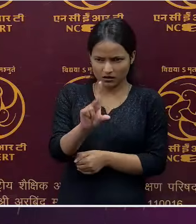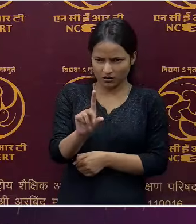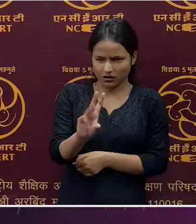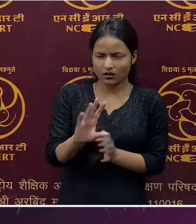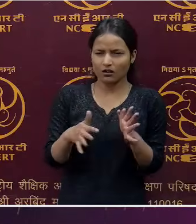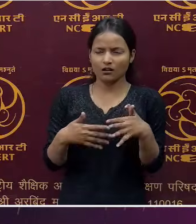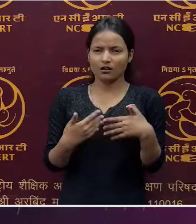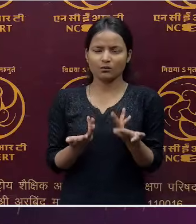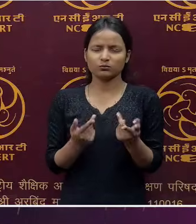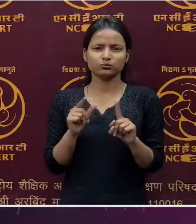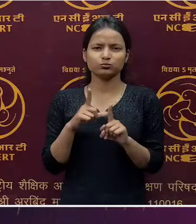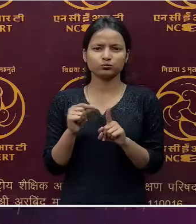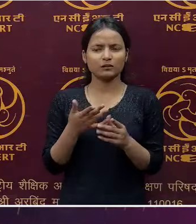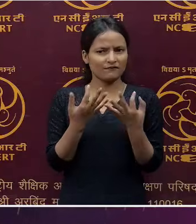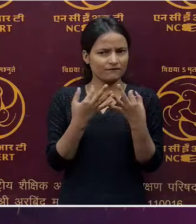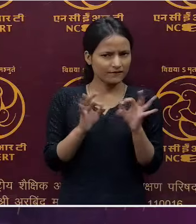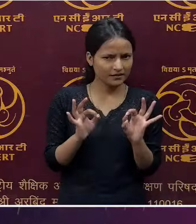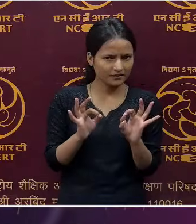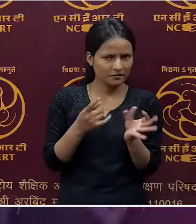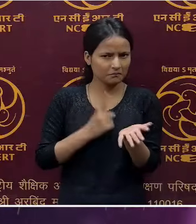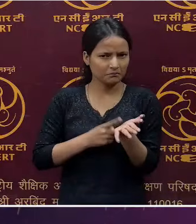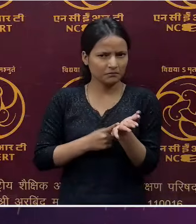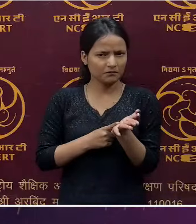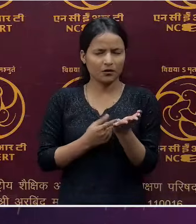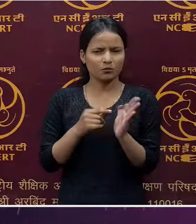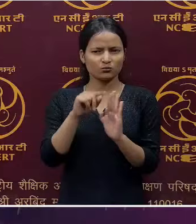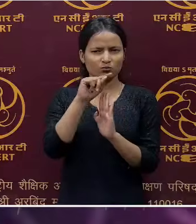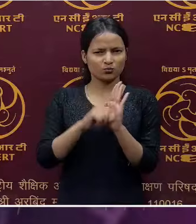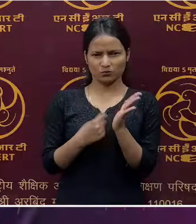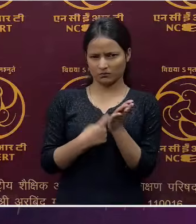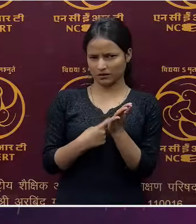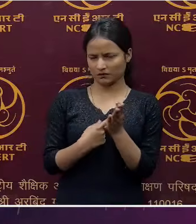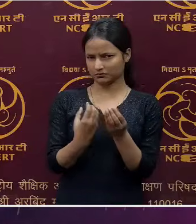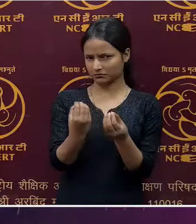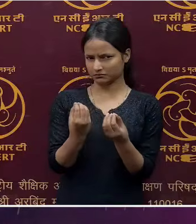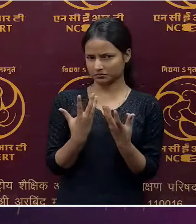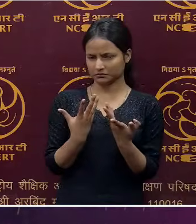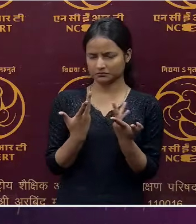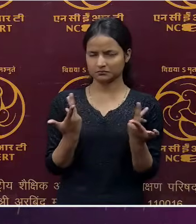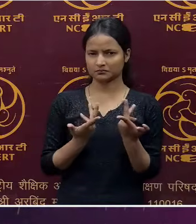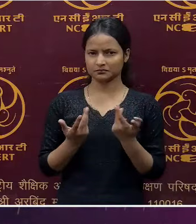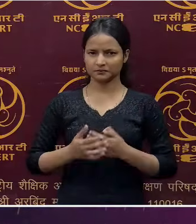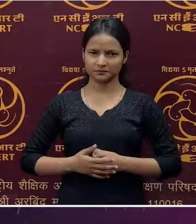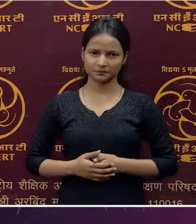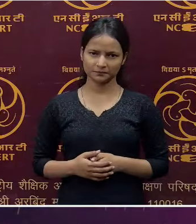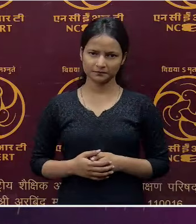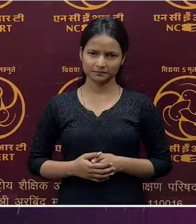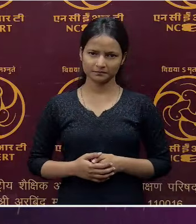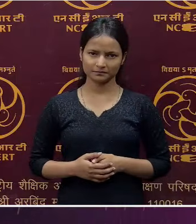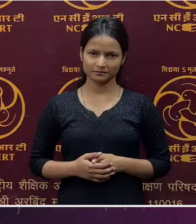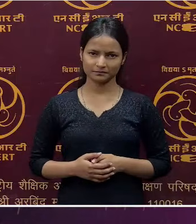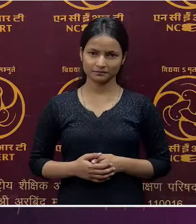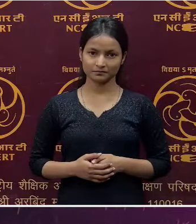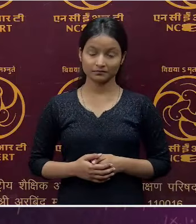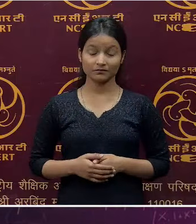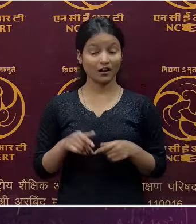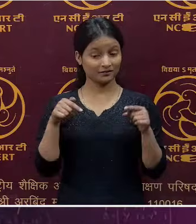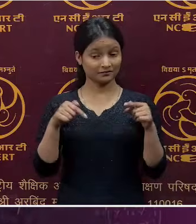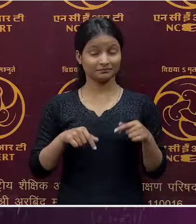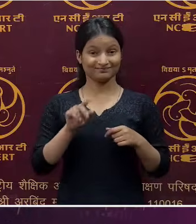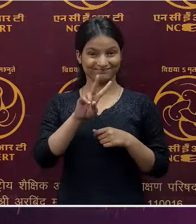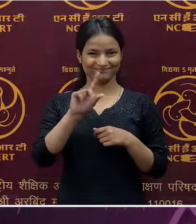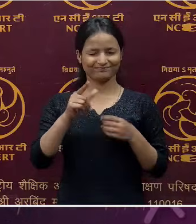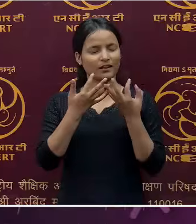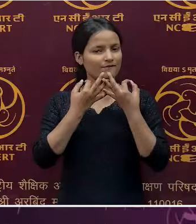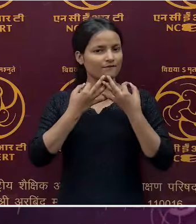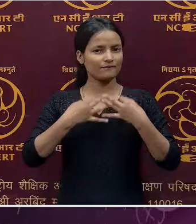or are these free of cost, or we are bounded some sort of cost when it comes to the virtual labs? No, it's completely free and